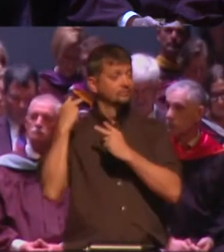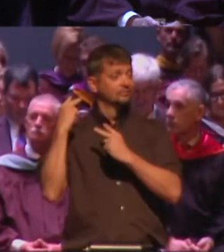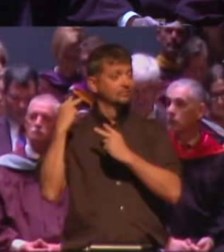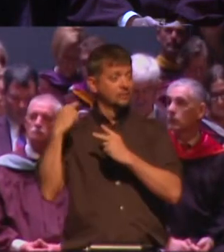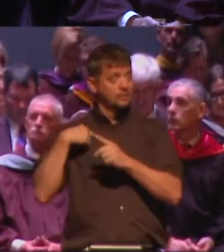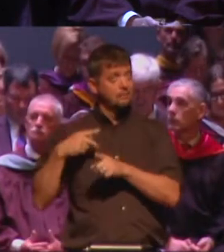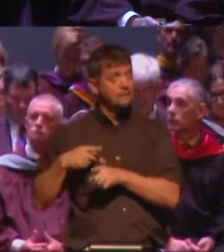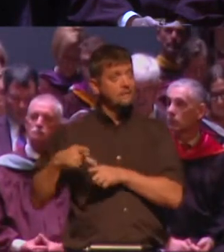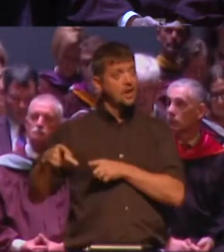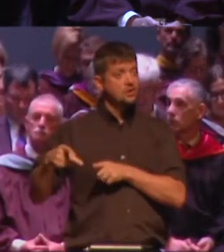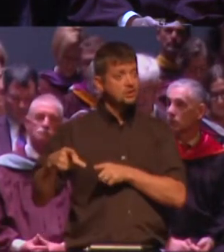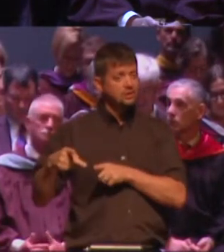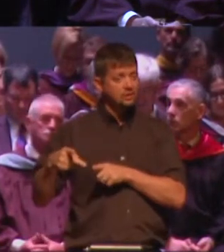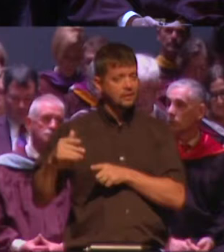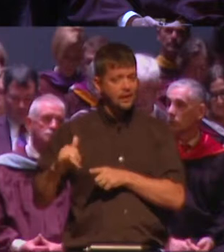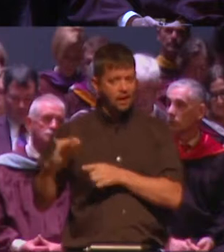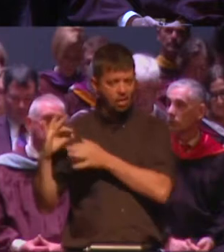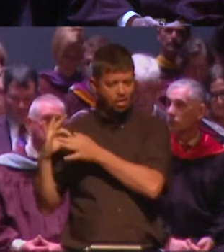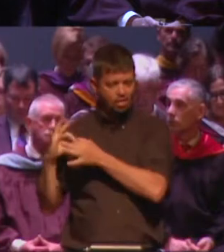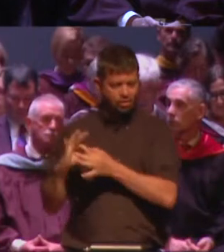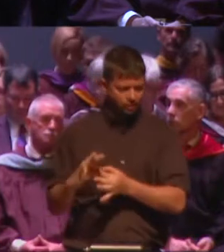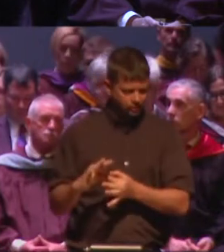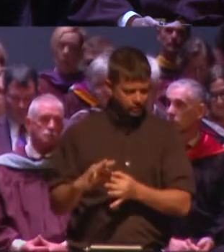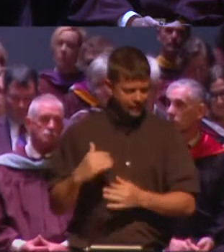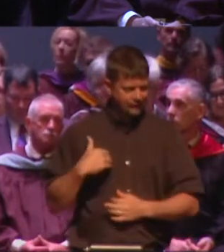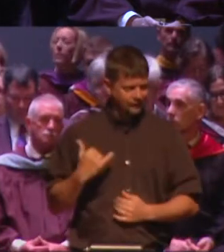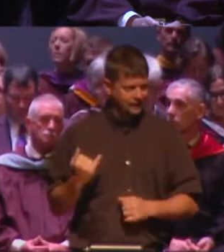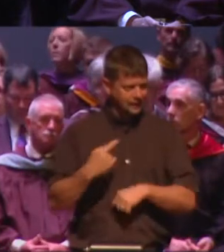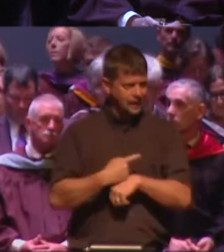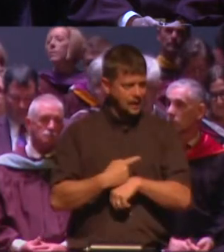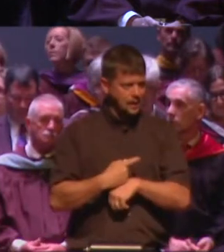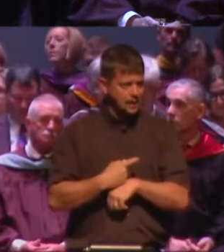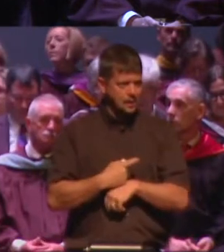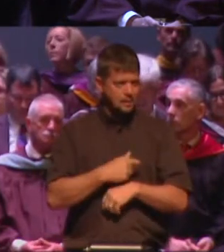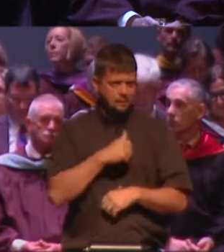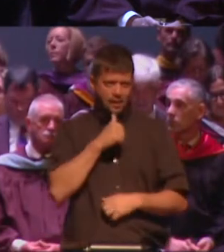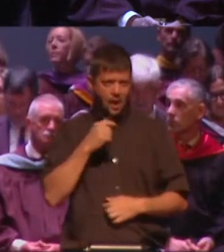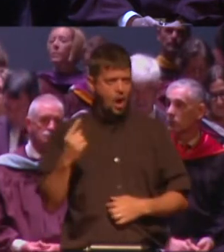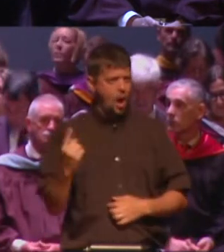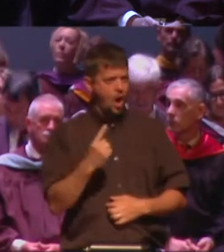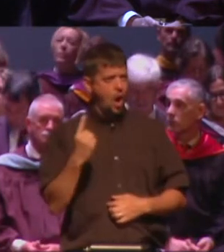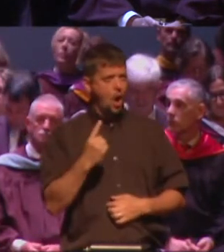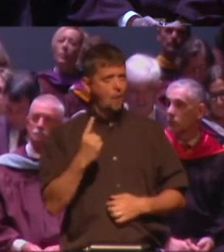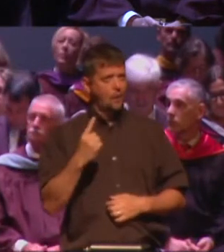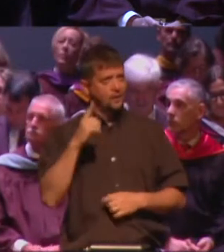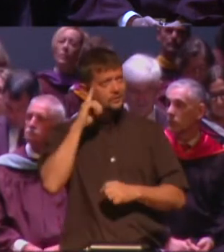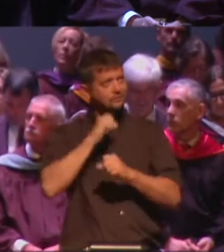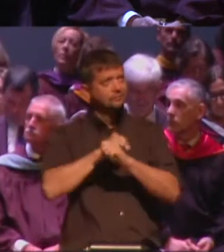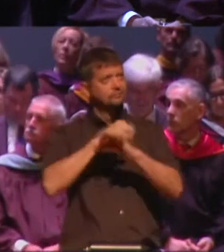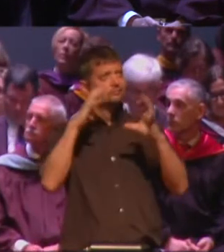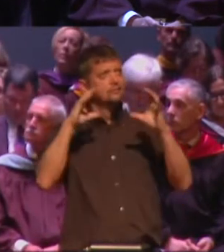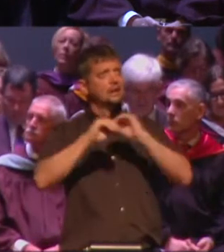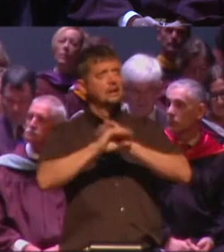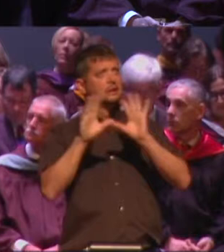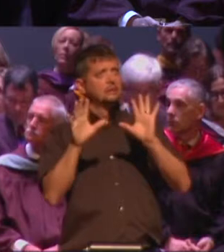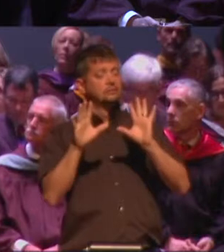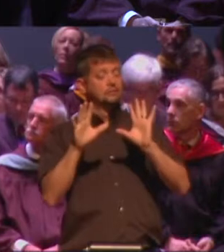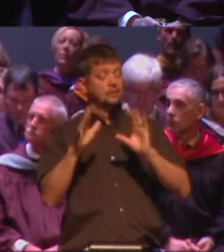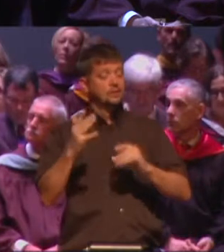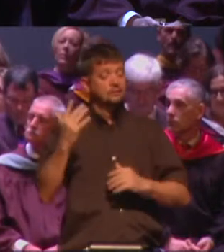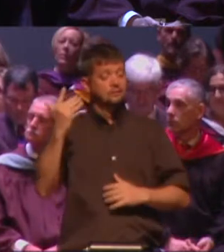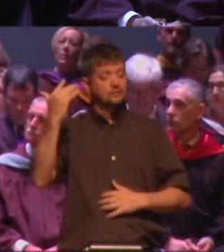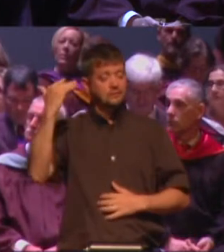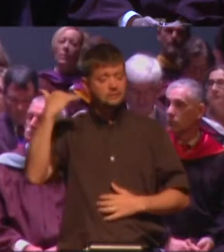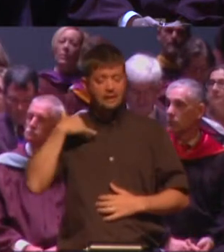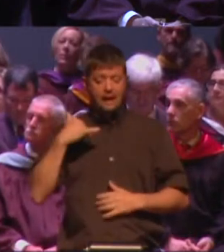has led me to the position that I hold today. But it was not always so clear for me. Early on in my career, I landed